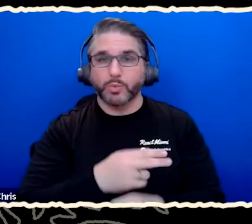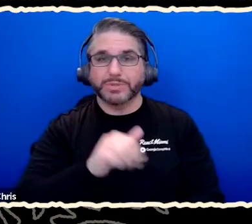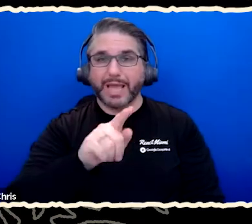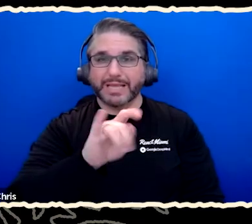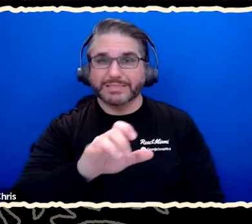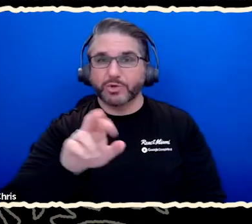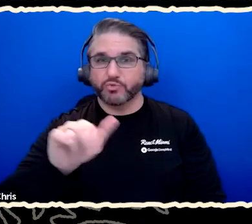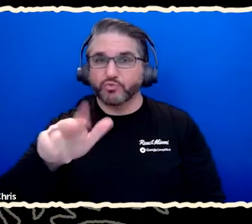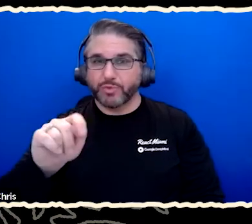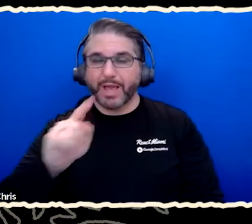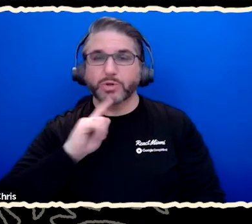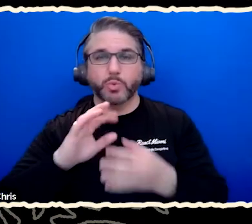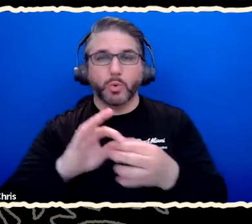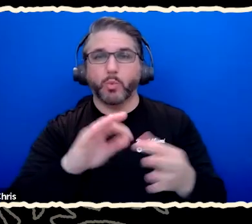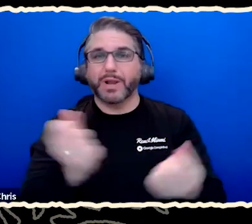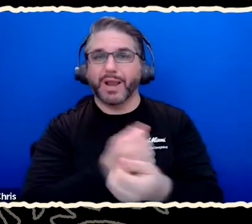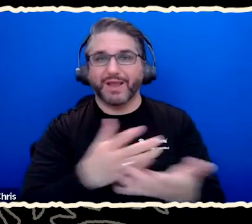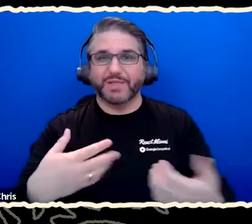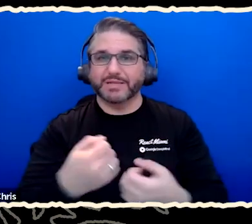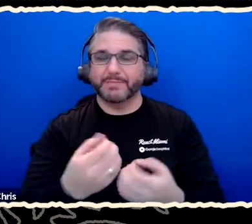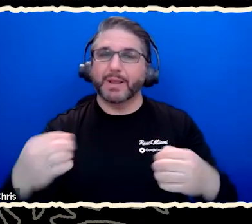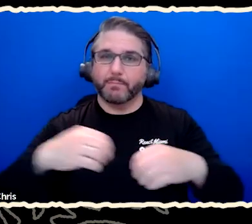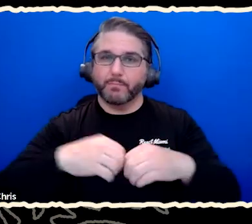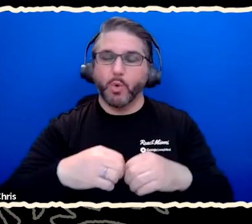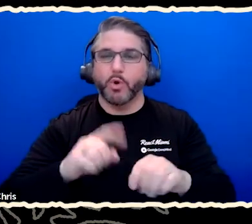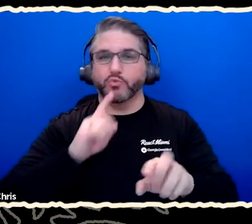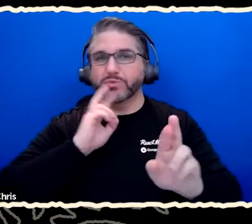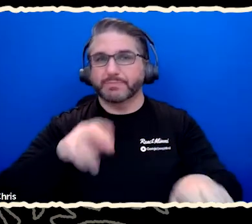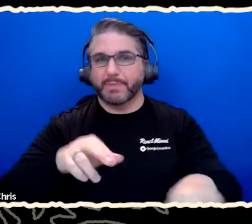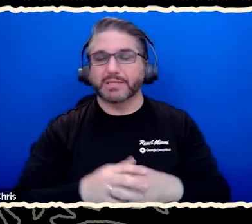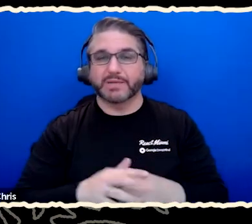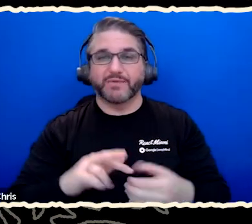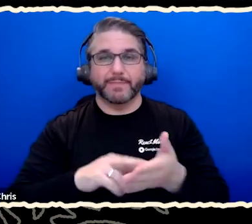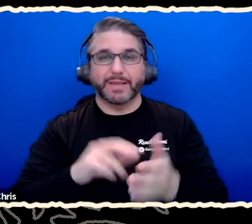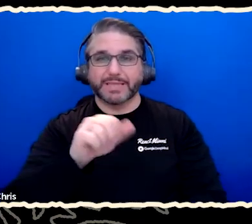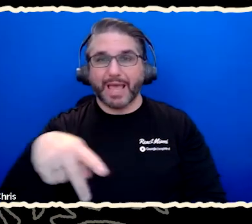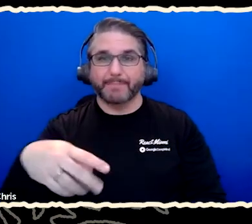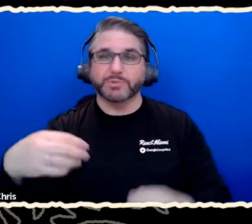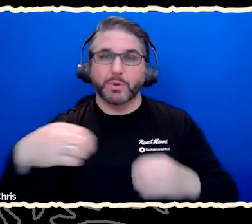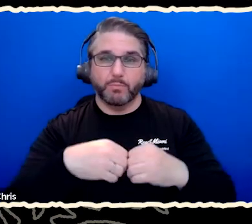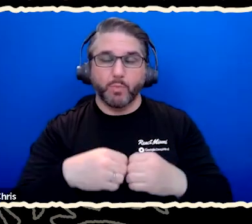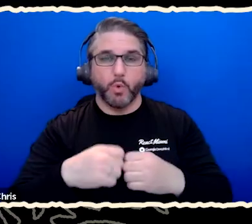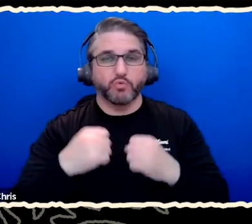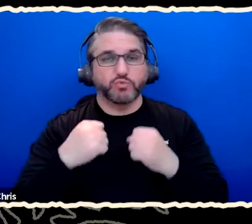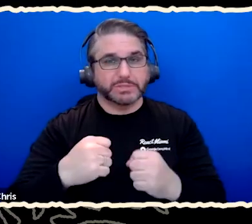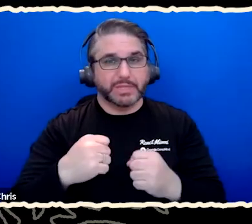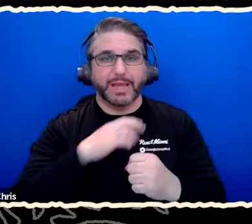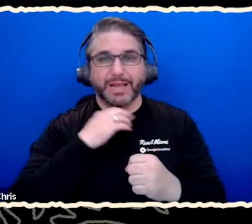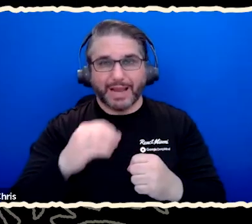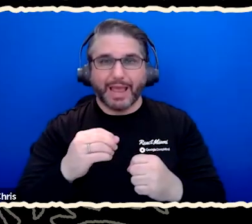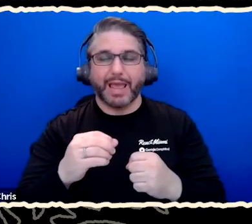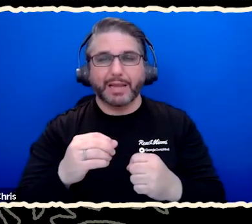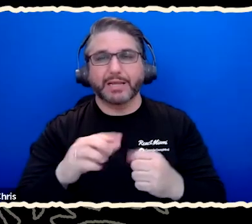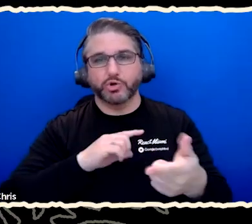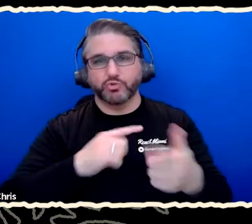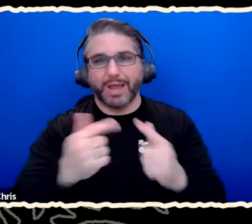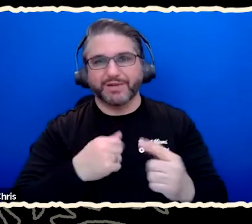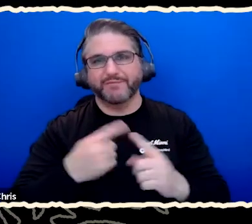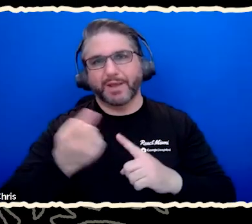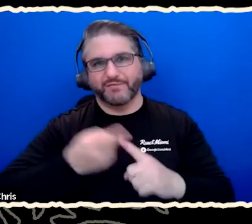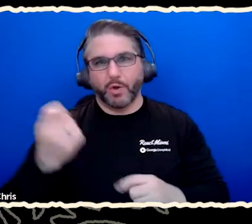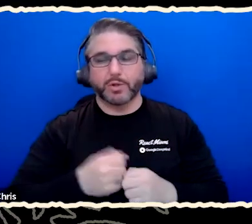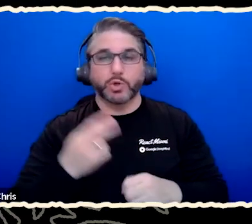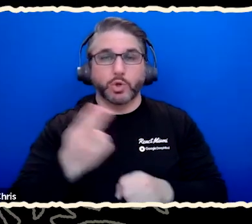to make it responsive. And we will get apps that are resilient and interactive by default. So your users are going to thank you for